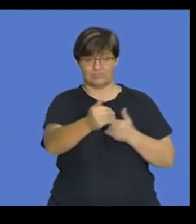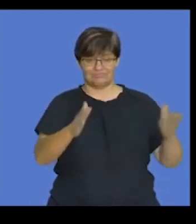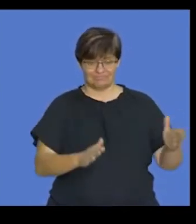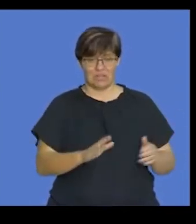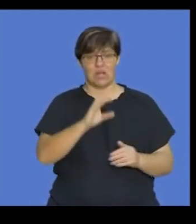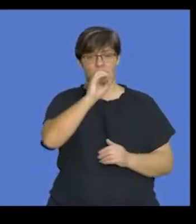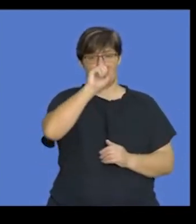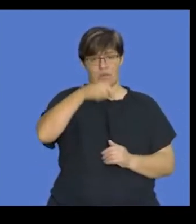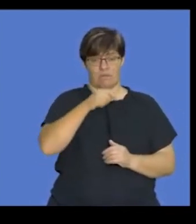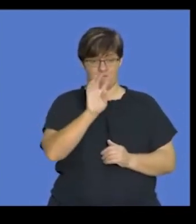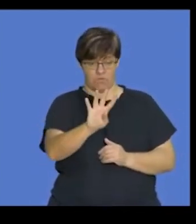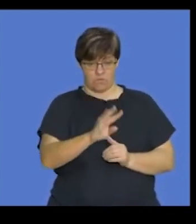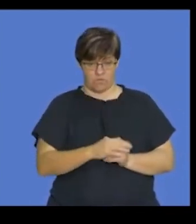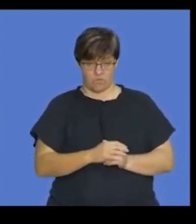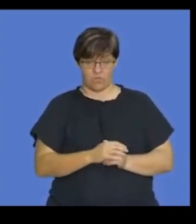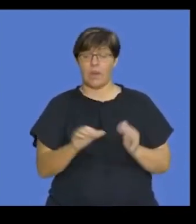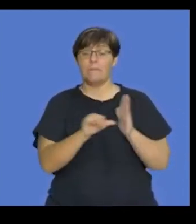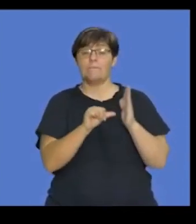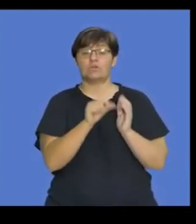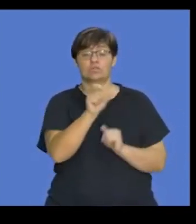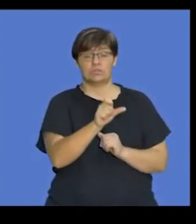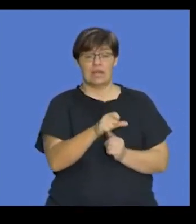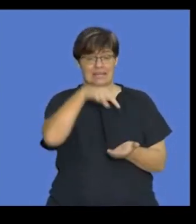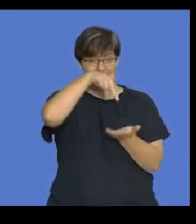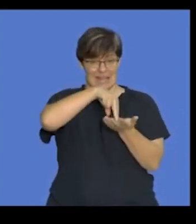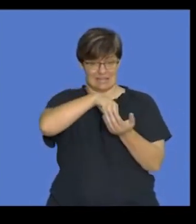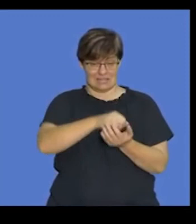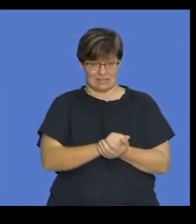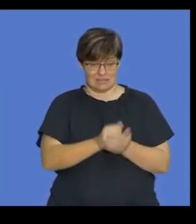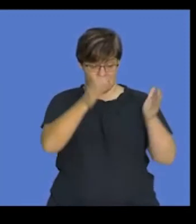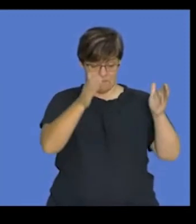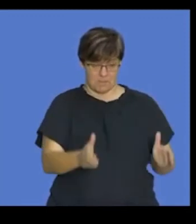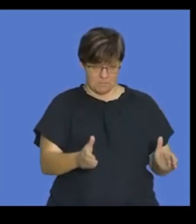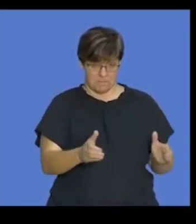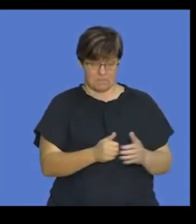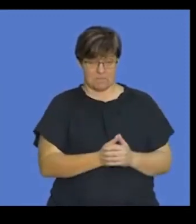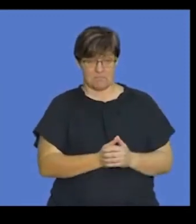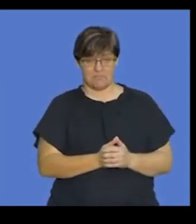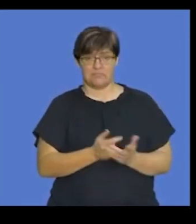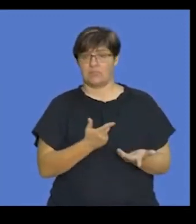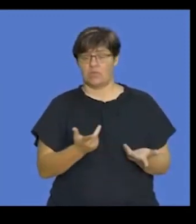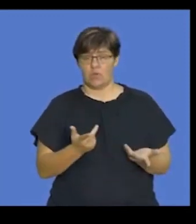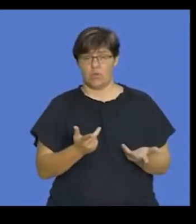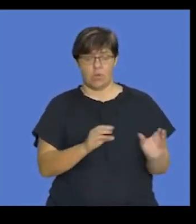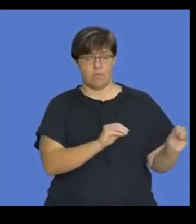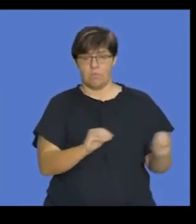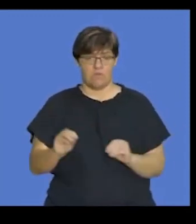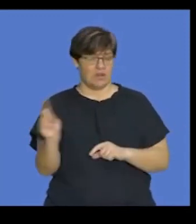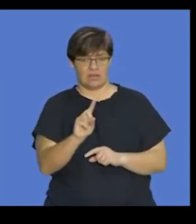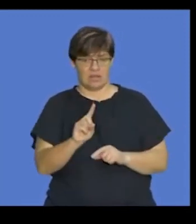all, keywords, stands. In other words, it's not moving, static